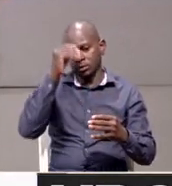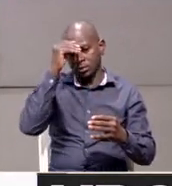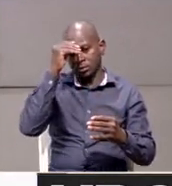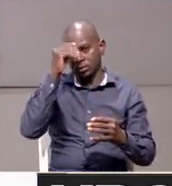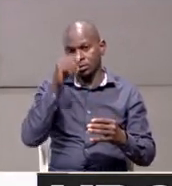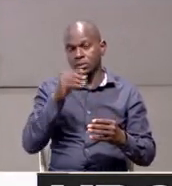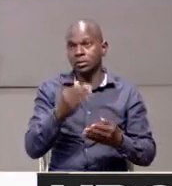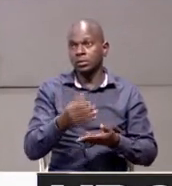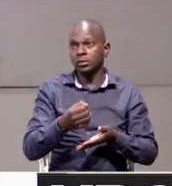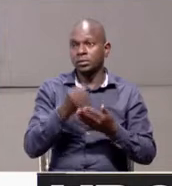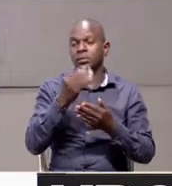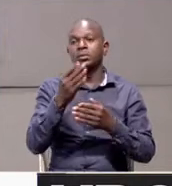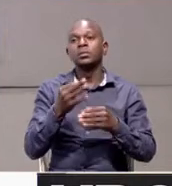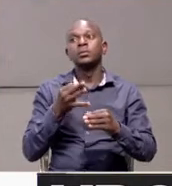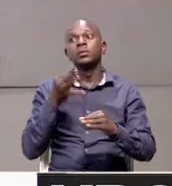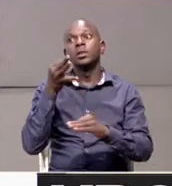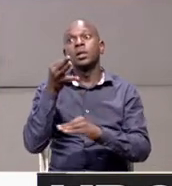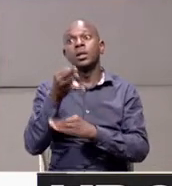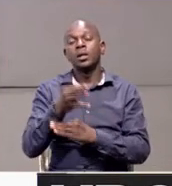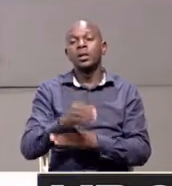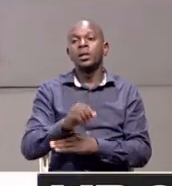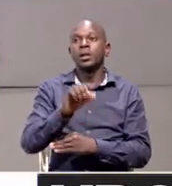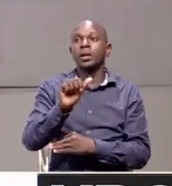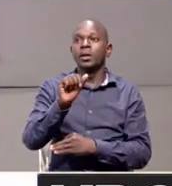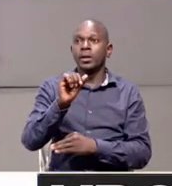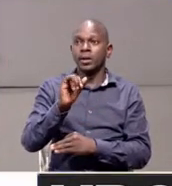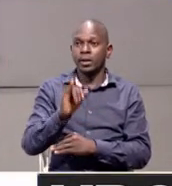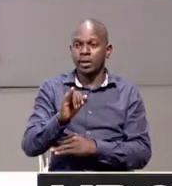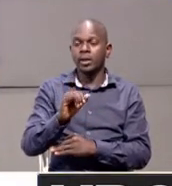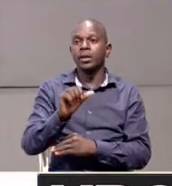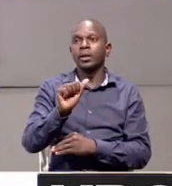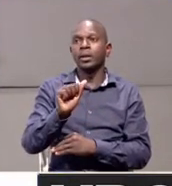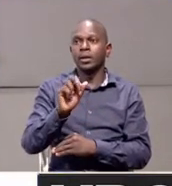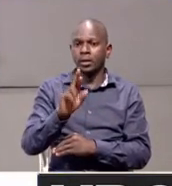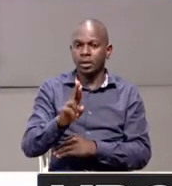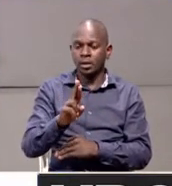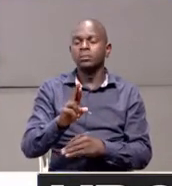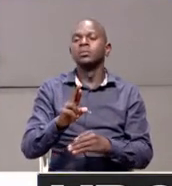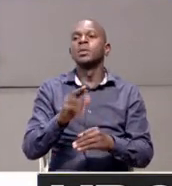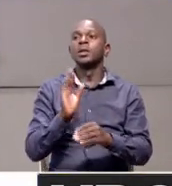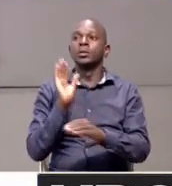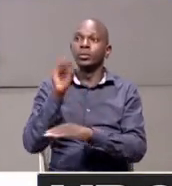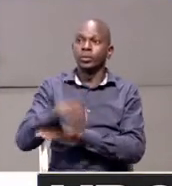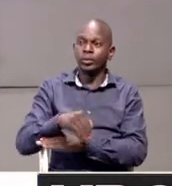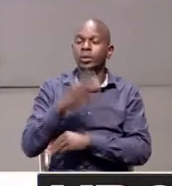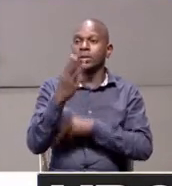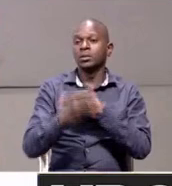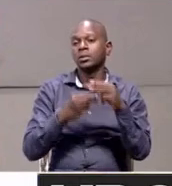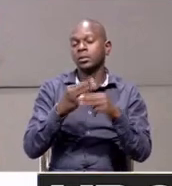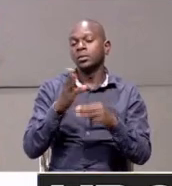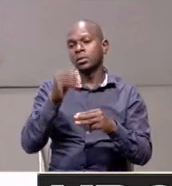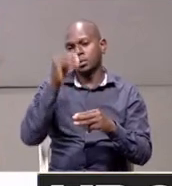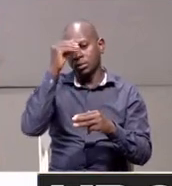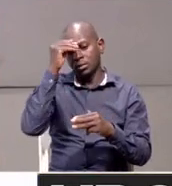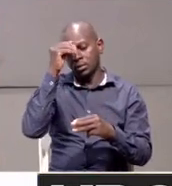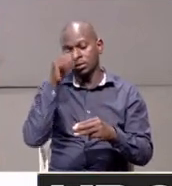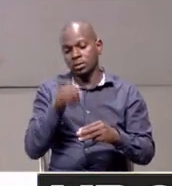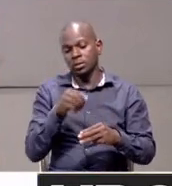is going to help us in the future. We've heard of things like AI, AR, which are taking over the world. And therefore, when we learn these things here